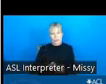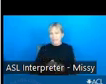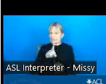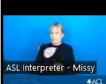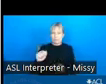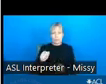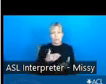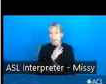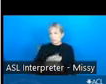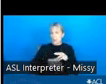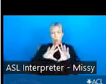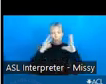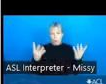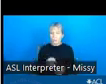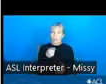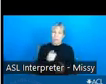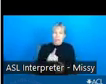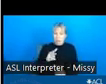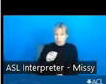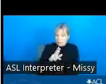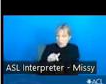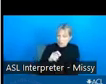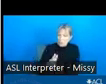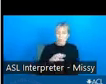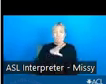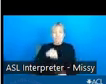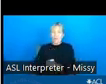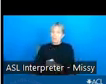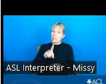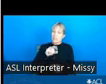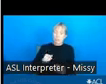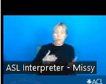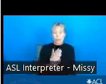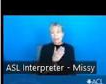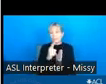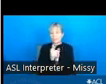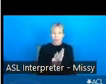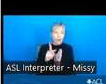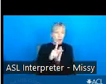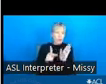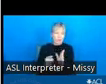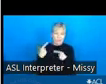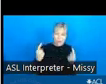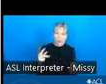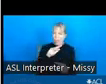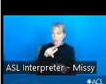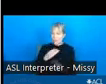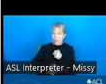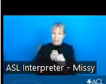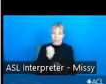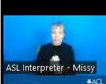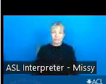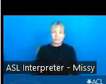rights world. She has been engaged in disability rights law and policy for over 35